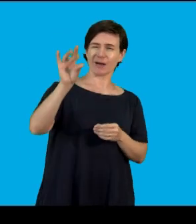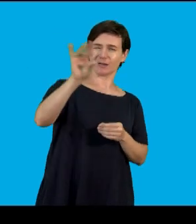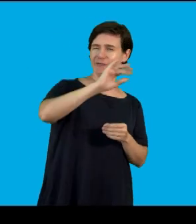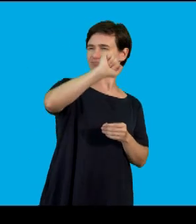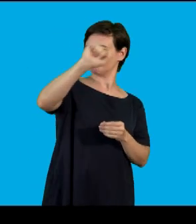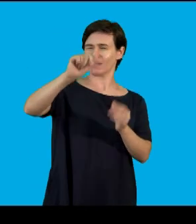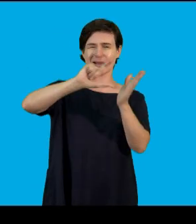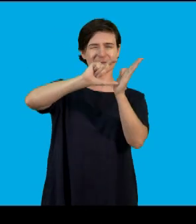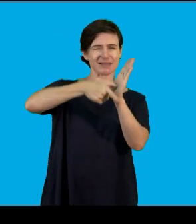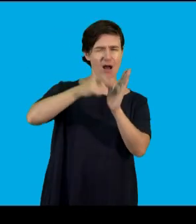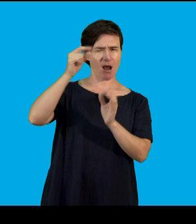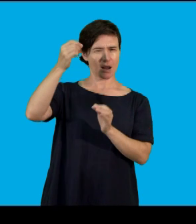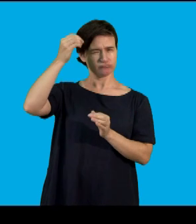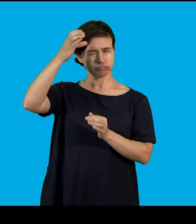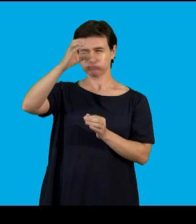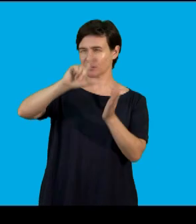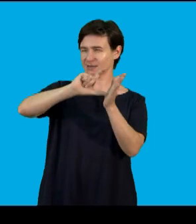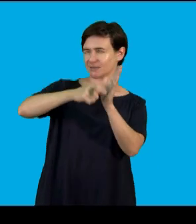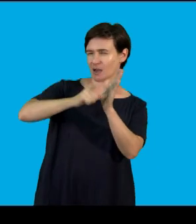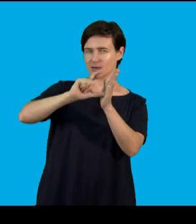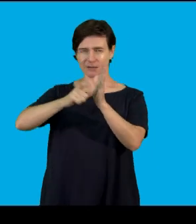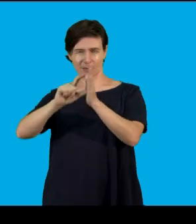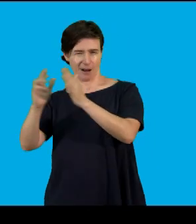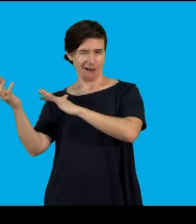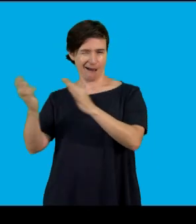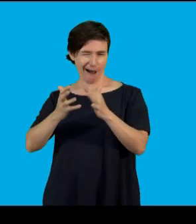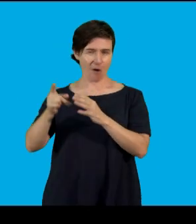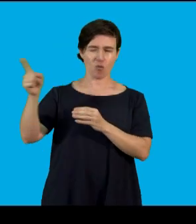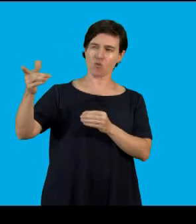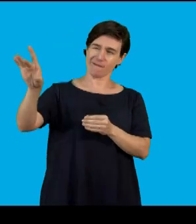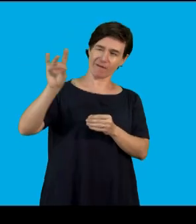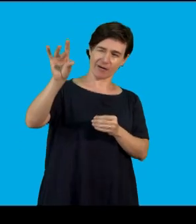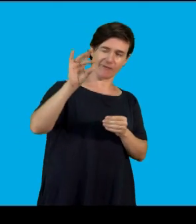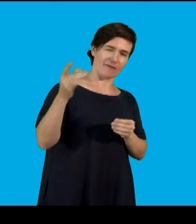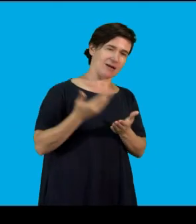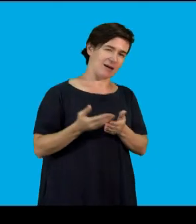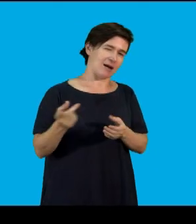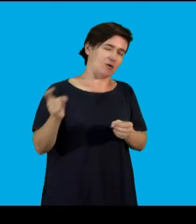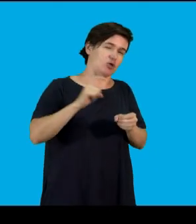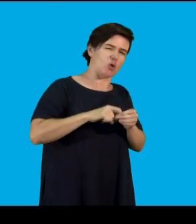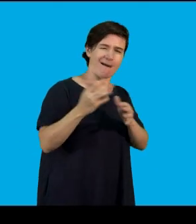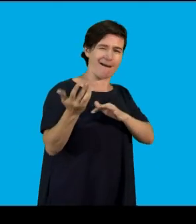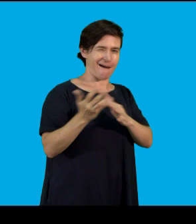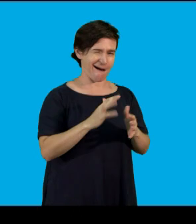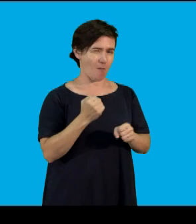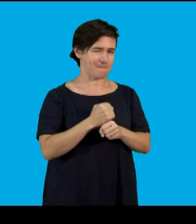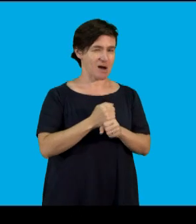experts to complete a questionnaire on how to change the design. We're moving on to the